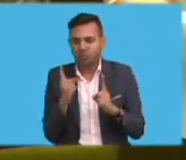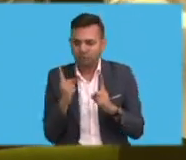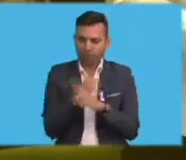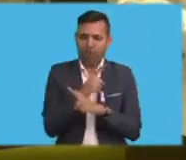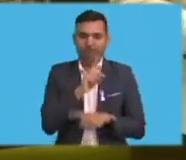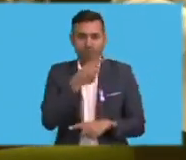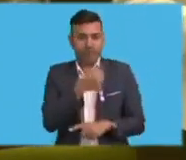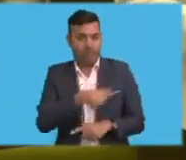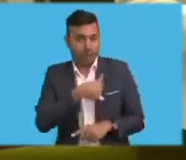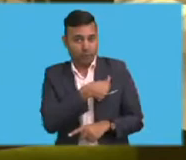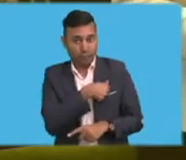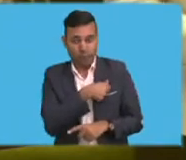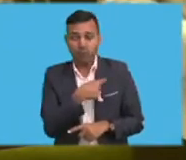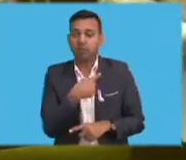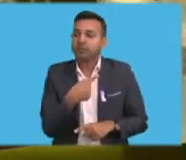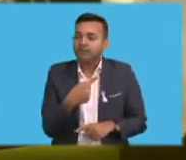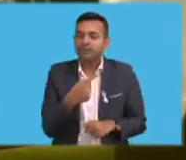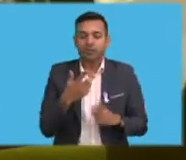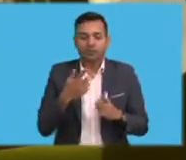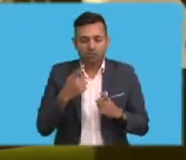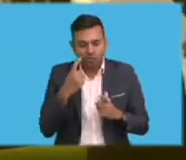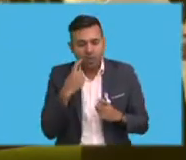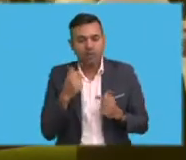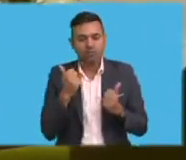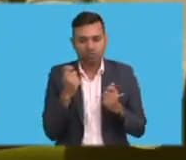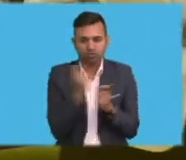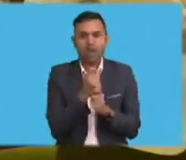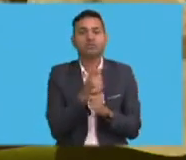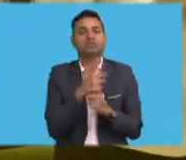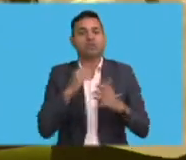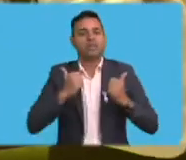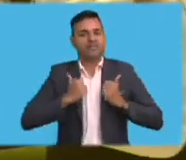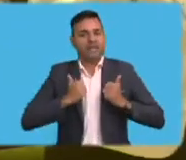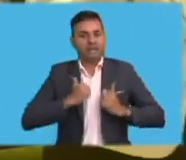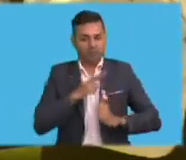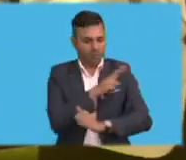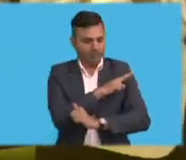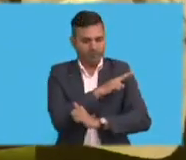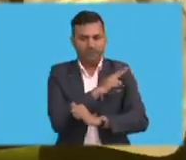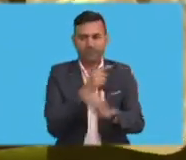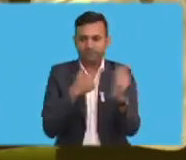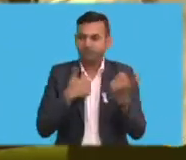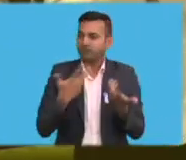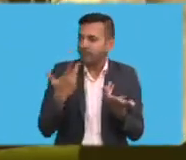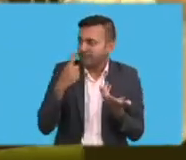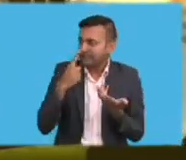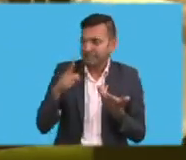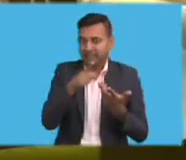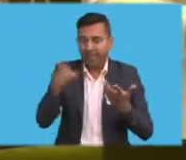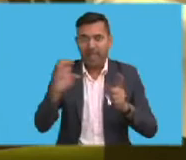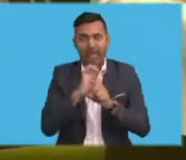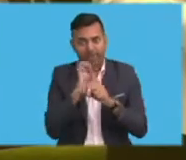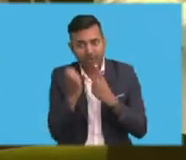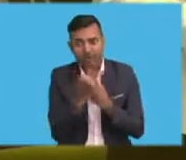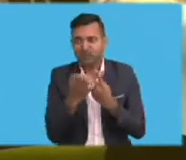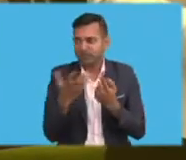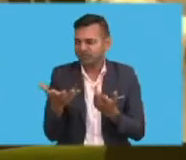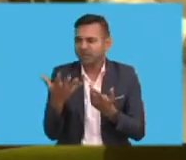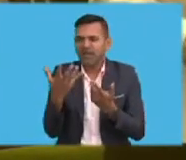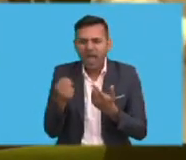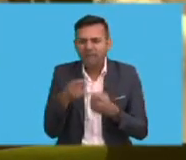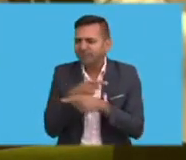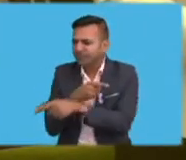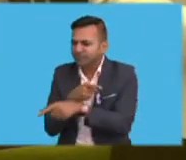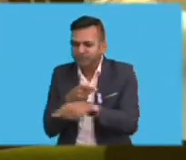exercise greater responsibilities in taking care of our environment and destroying every place where the dengue-causing mosquitoes could breed.